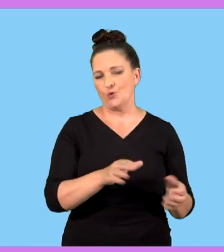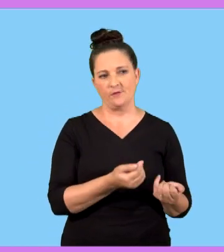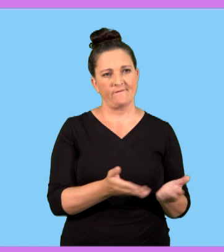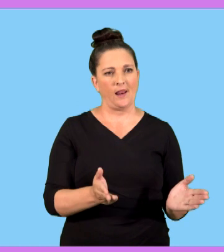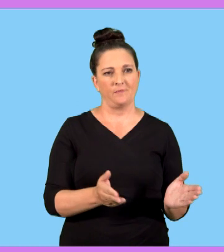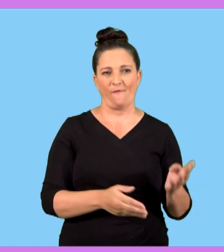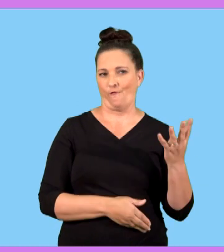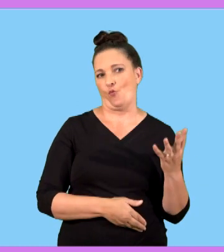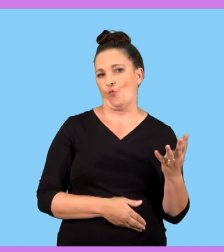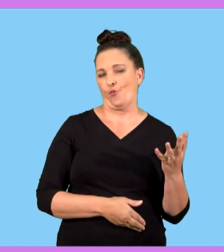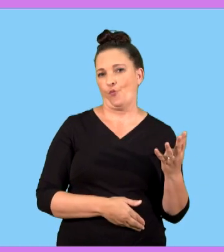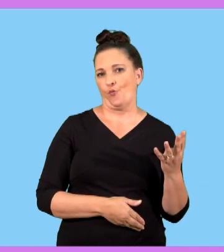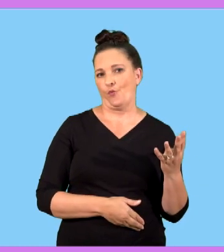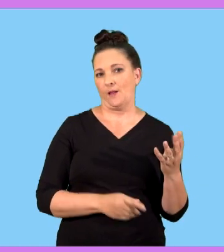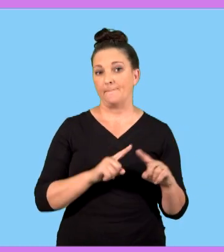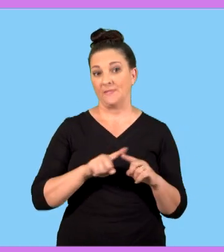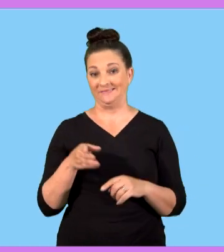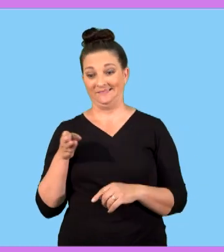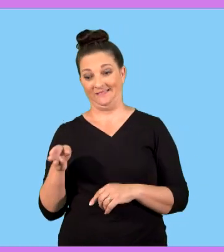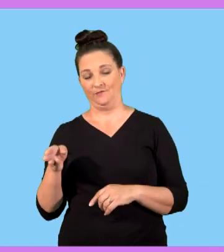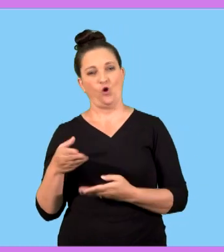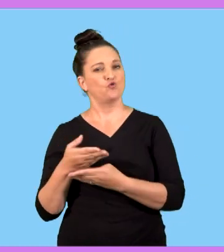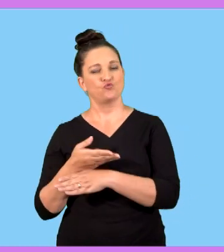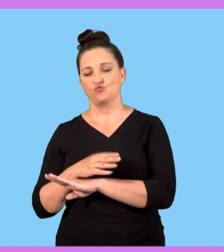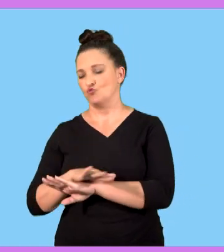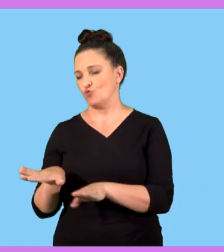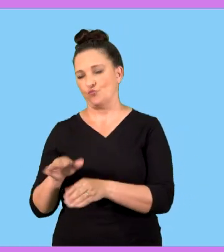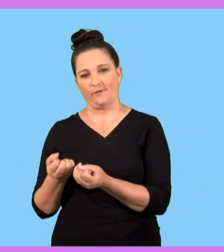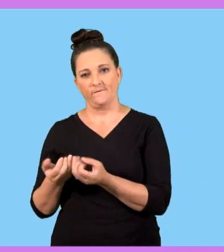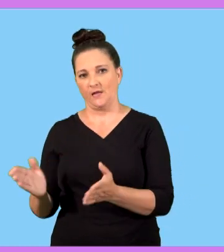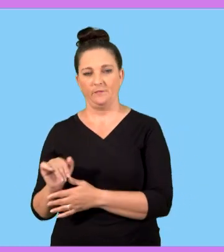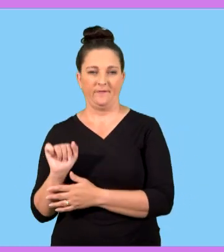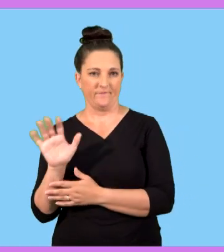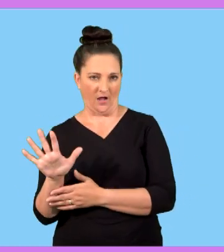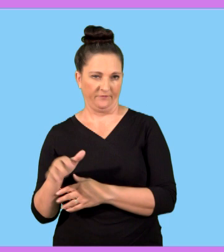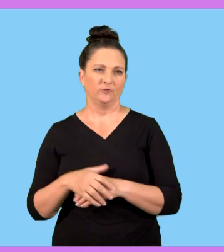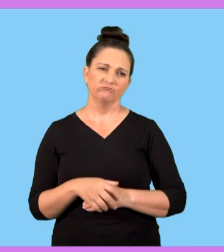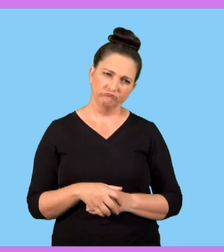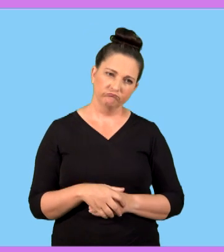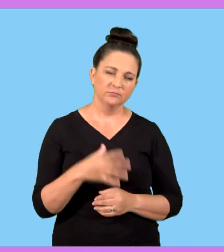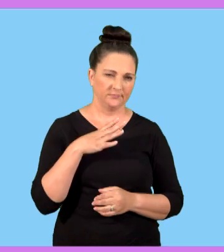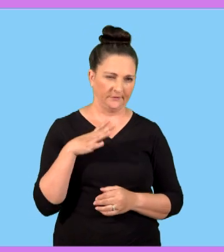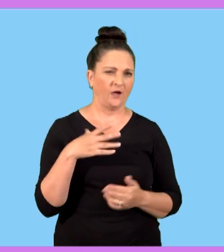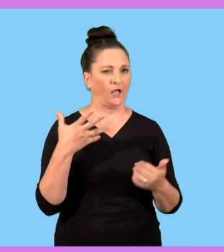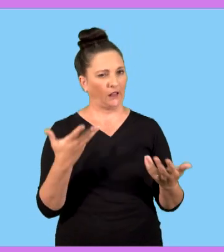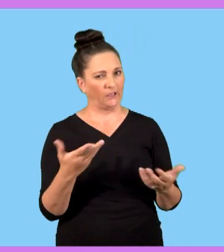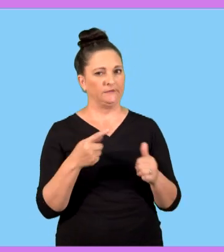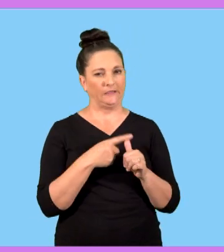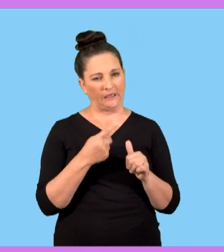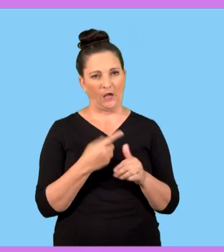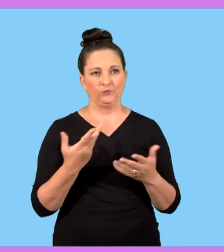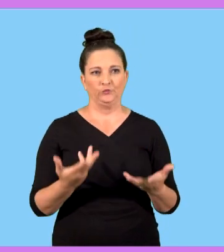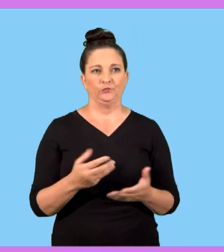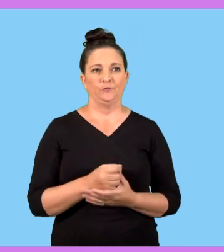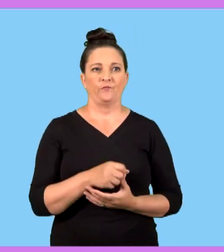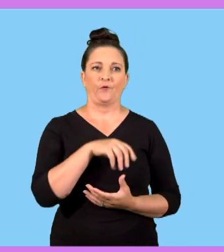have only 4 seats that's not available, but here we have 5 seats that's not available. But let's us check, okay? So